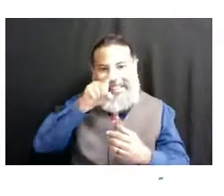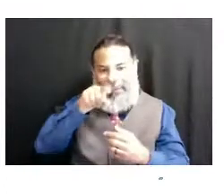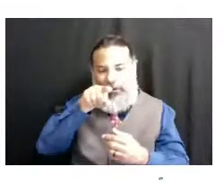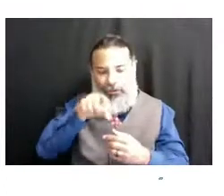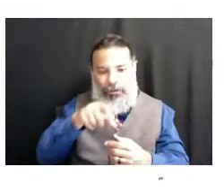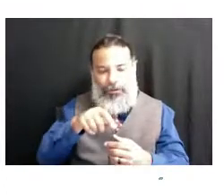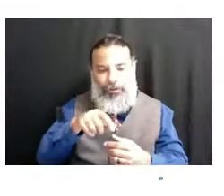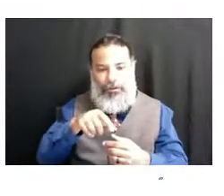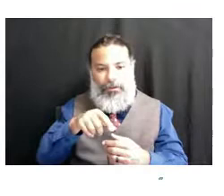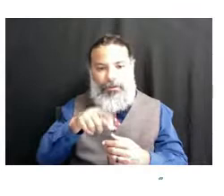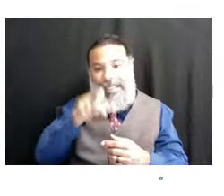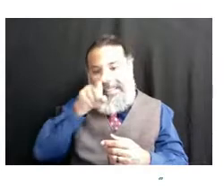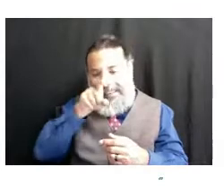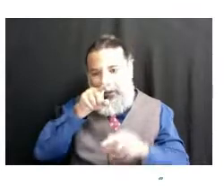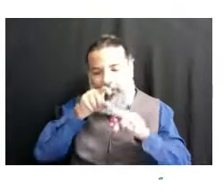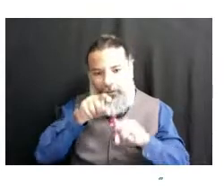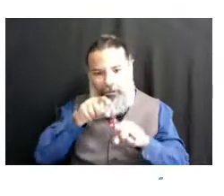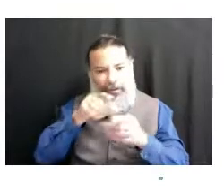there is an eagle